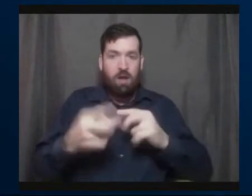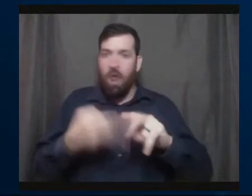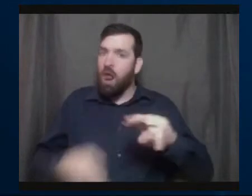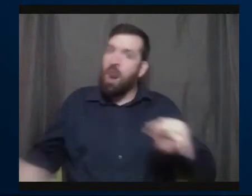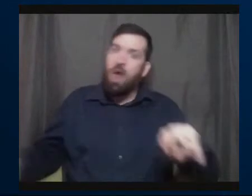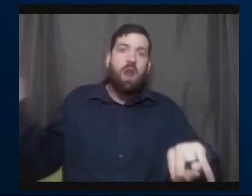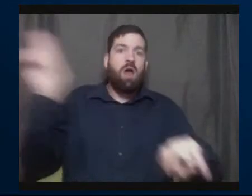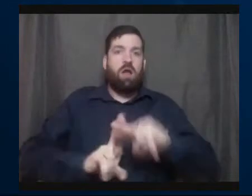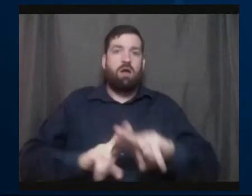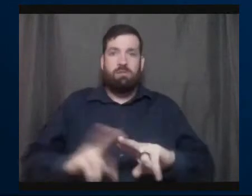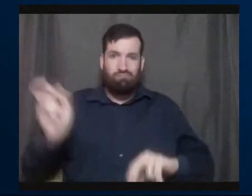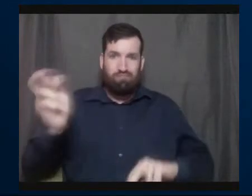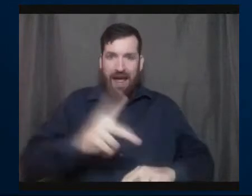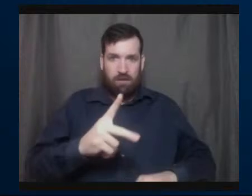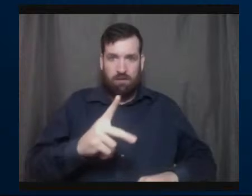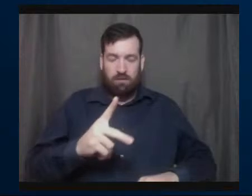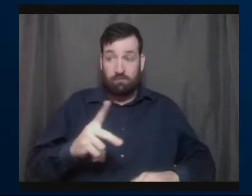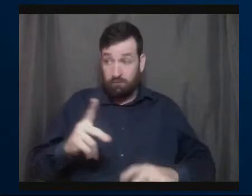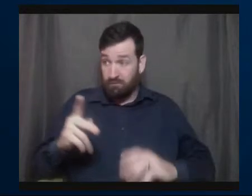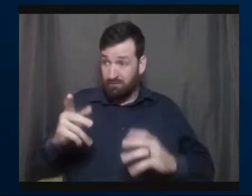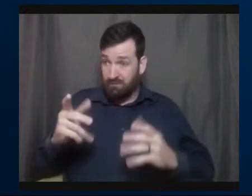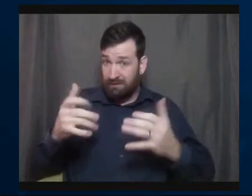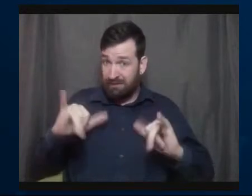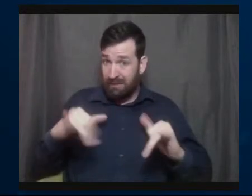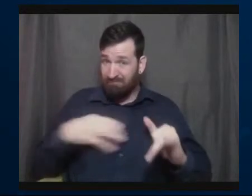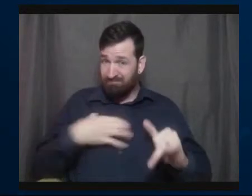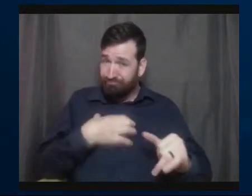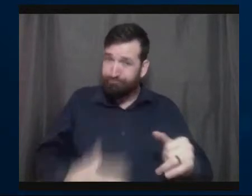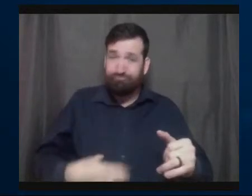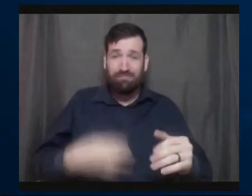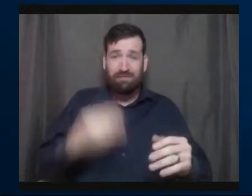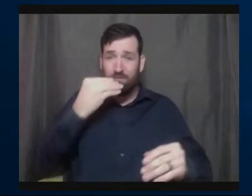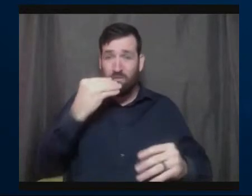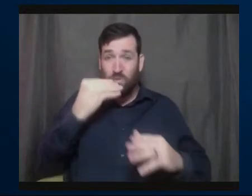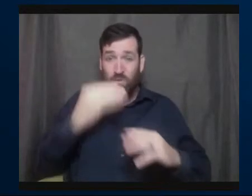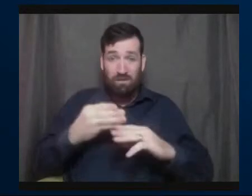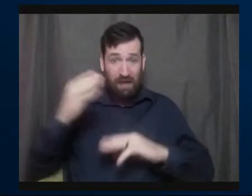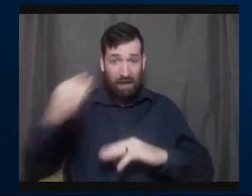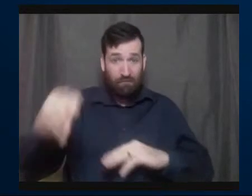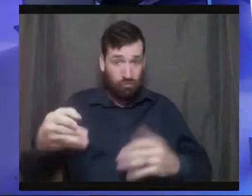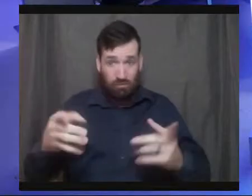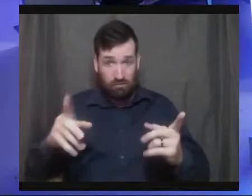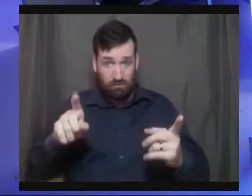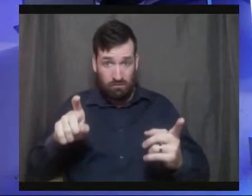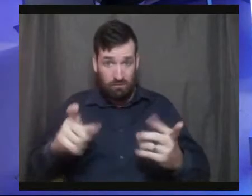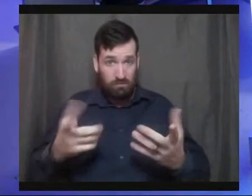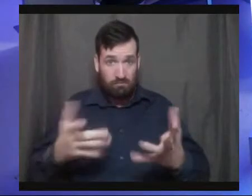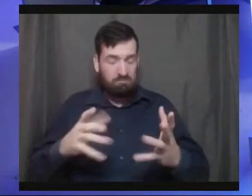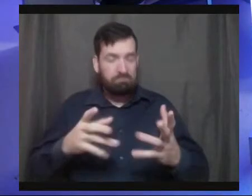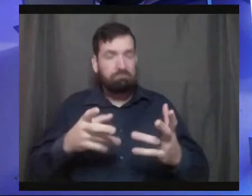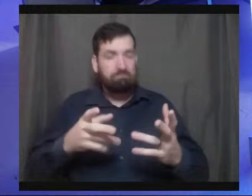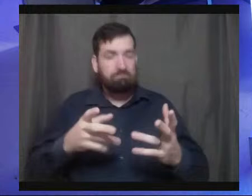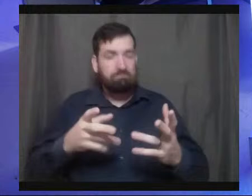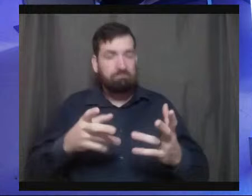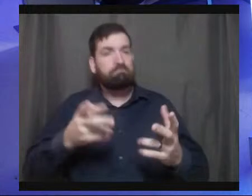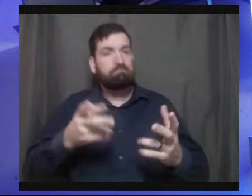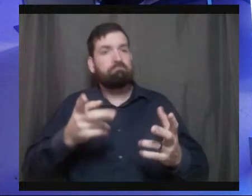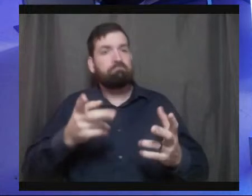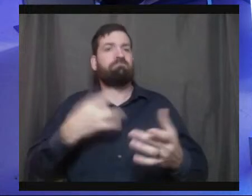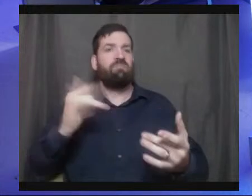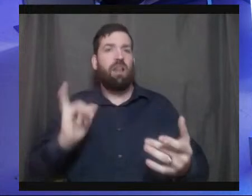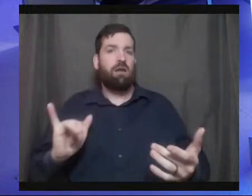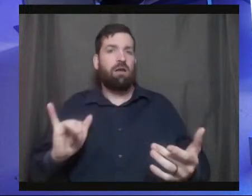cravings post-surgery? I'll ask both of you first what that has been like post-surgery. Yeah, actually you